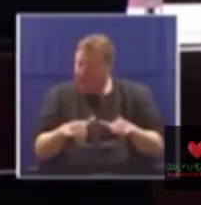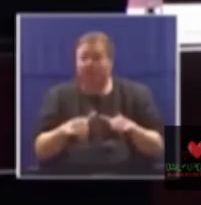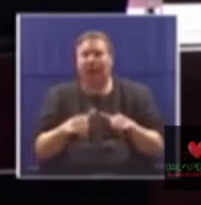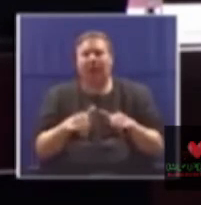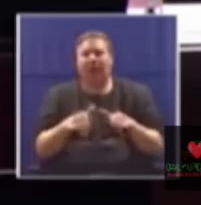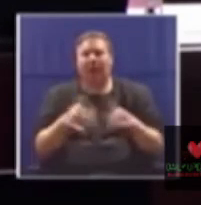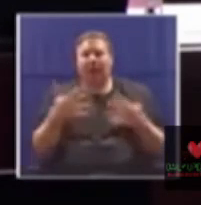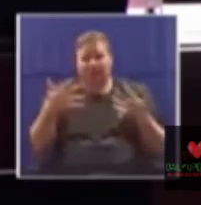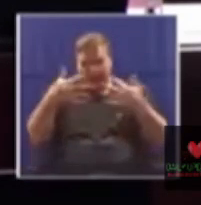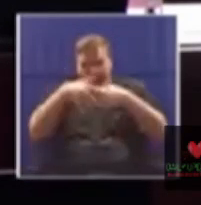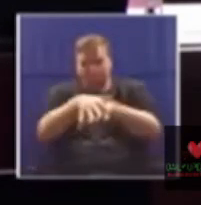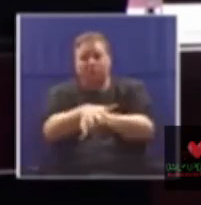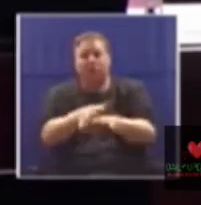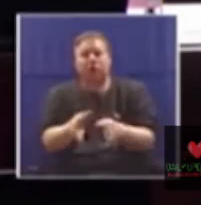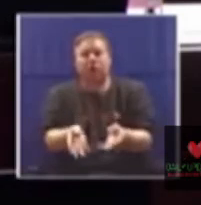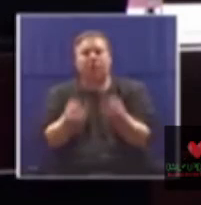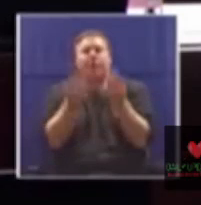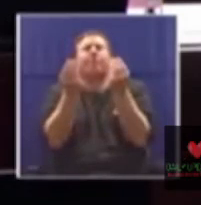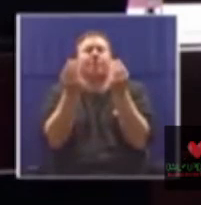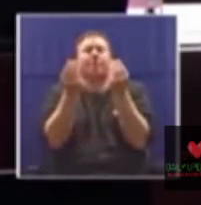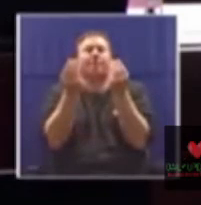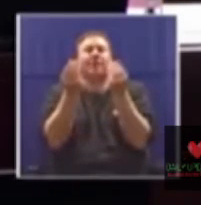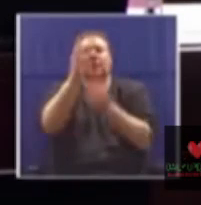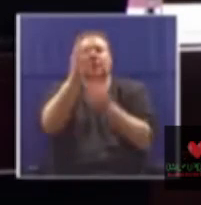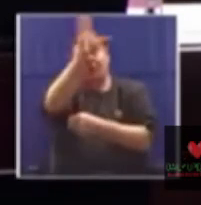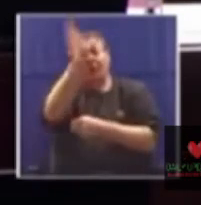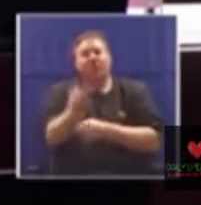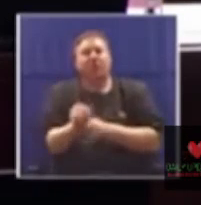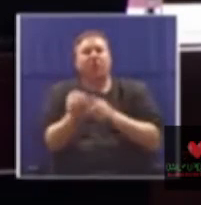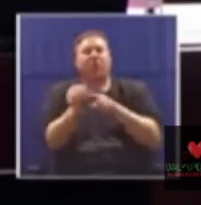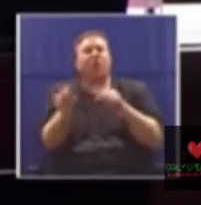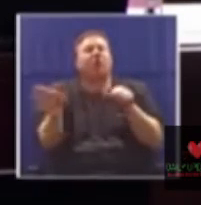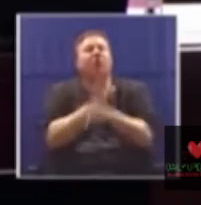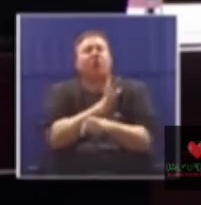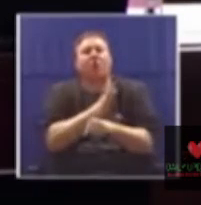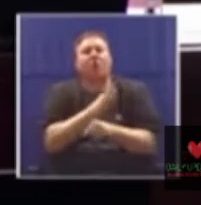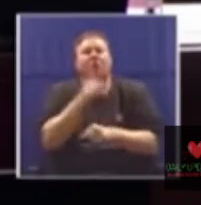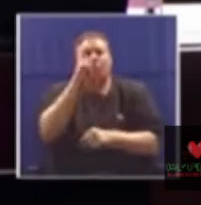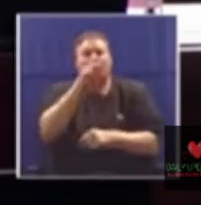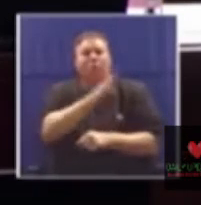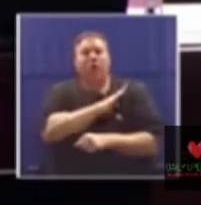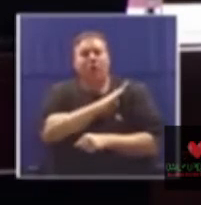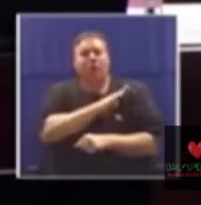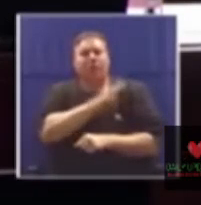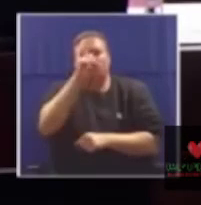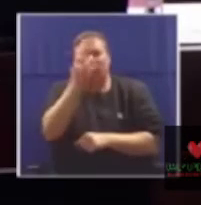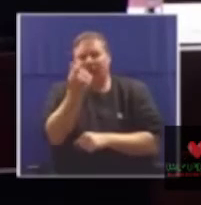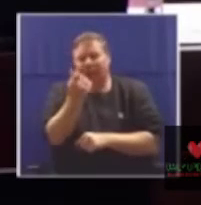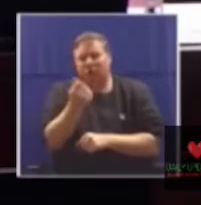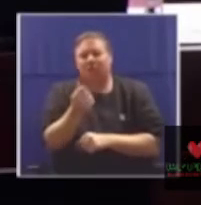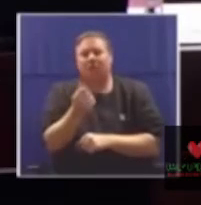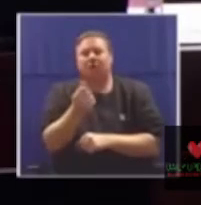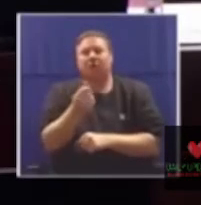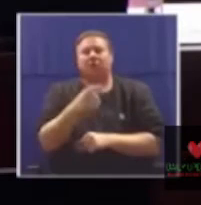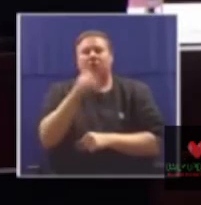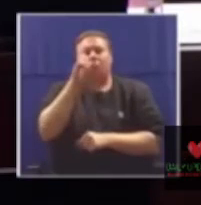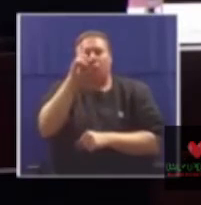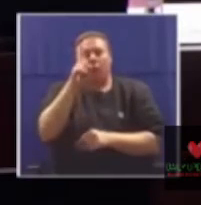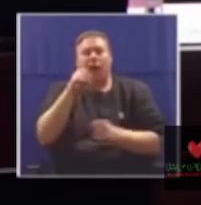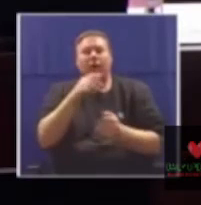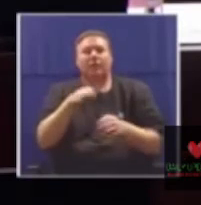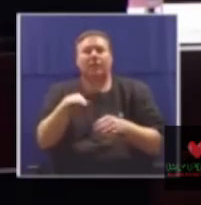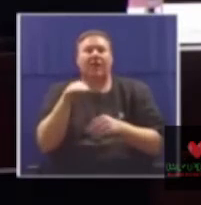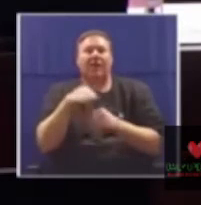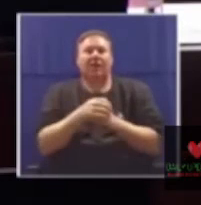pursue integration of the entire African continent with one army, one currency, one central bank,